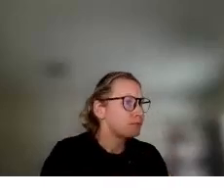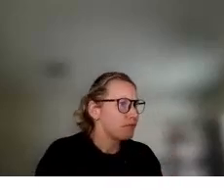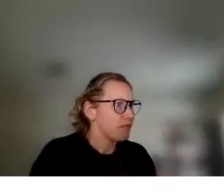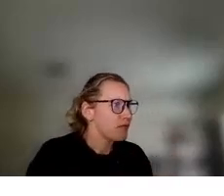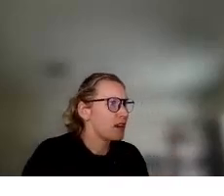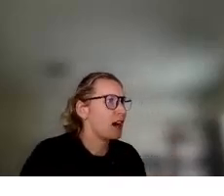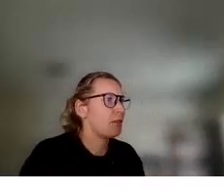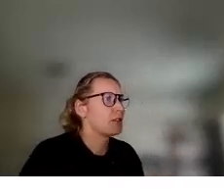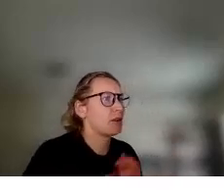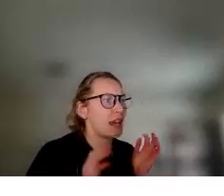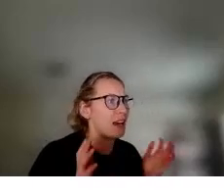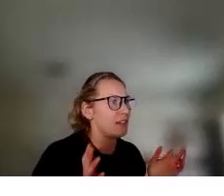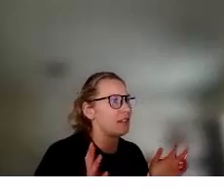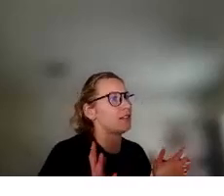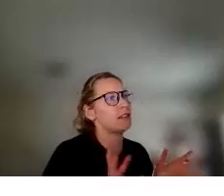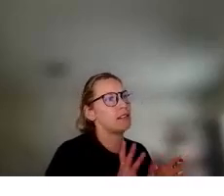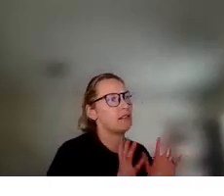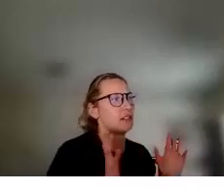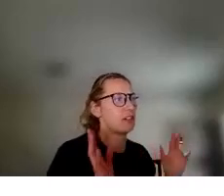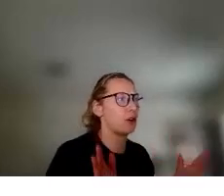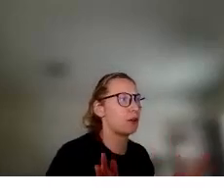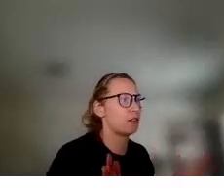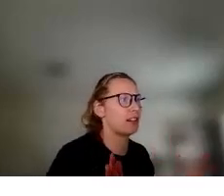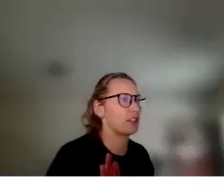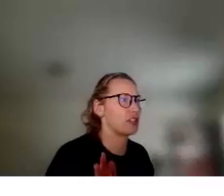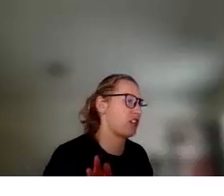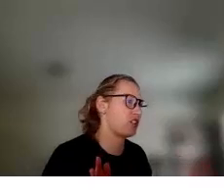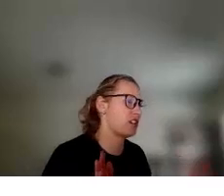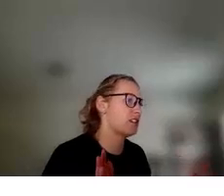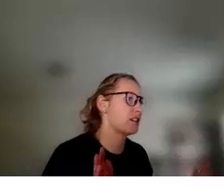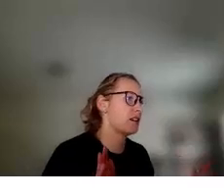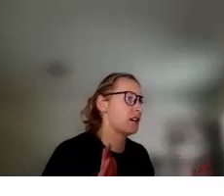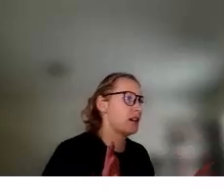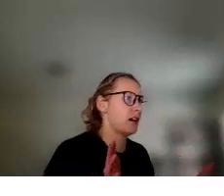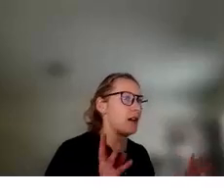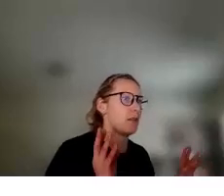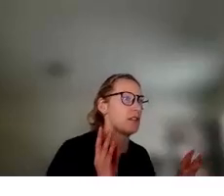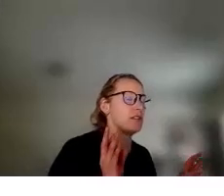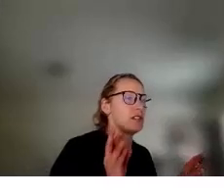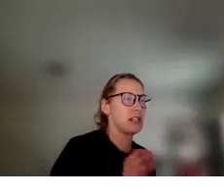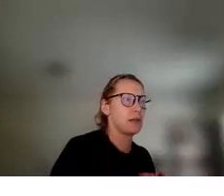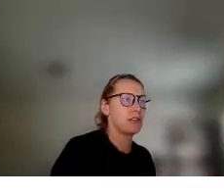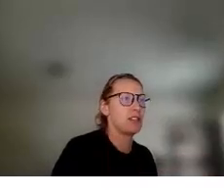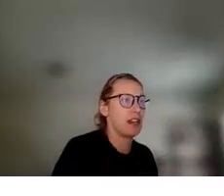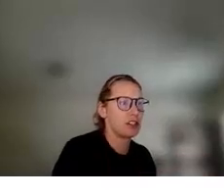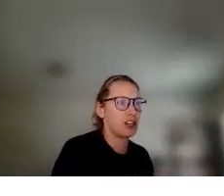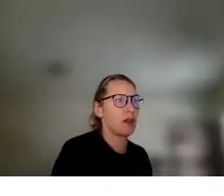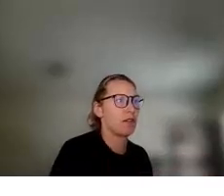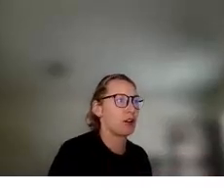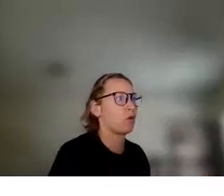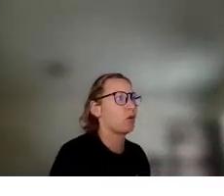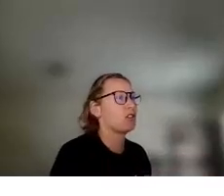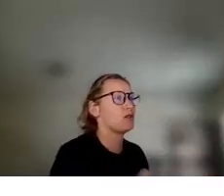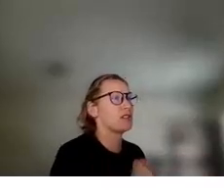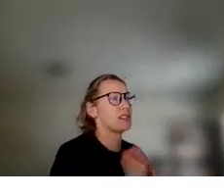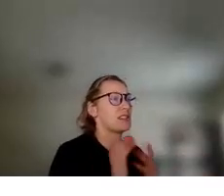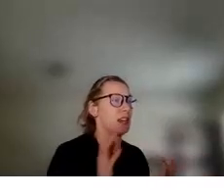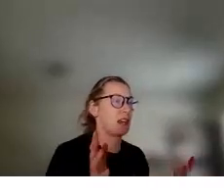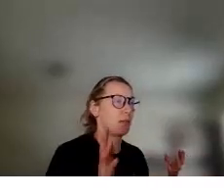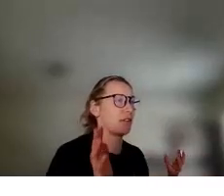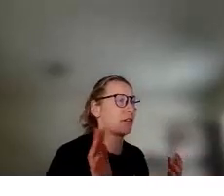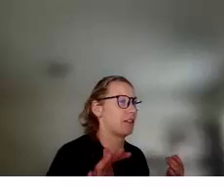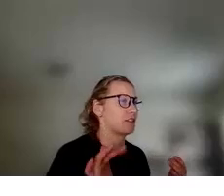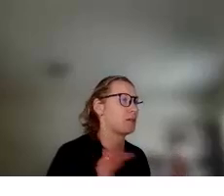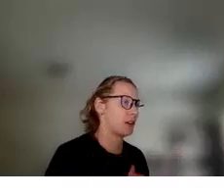Okay. So again, there are no provider changes. The CwCHN waiver will use